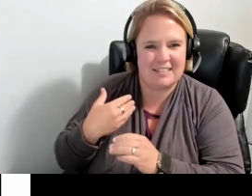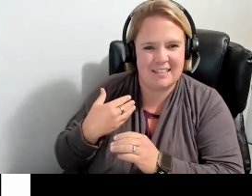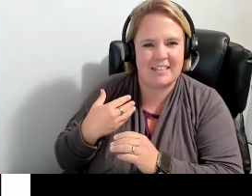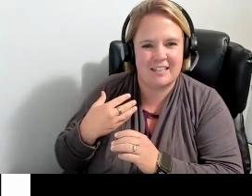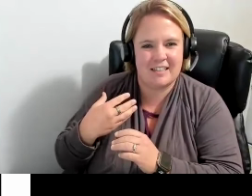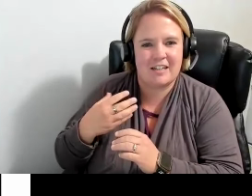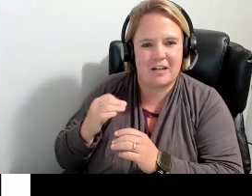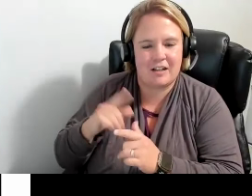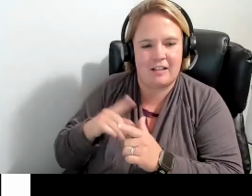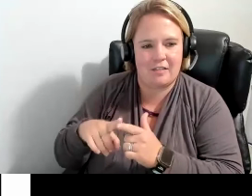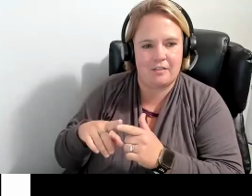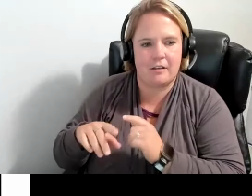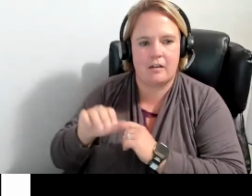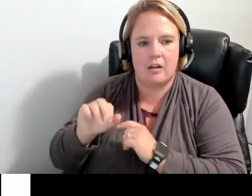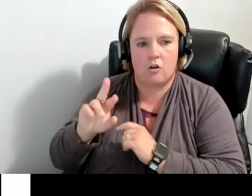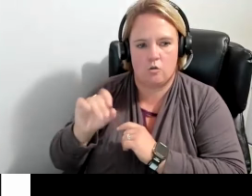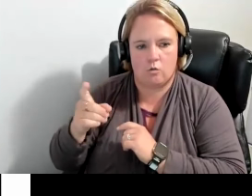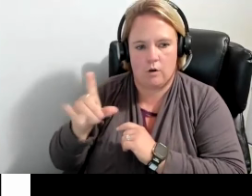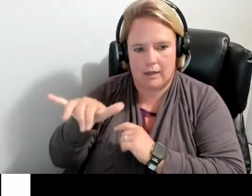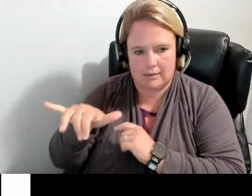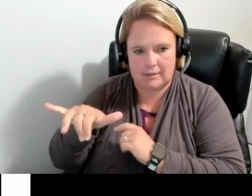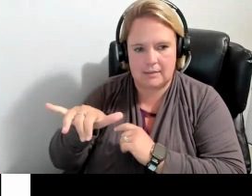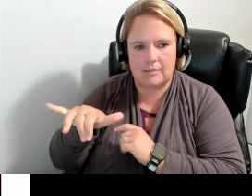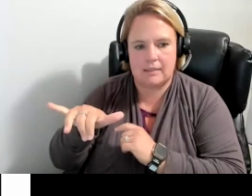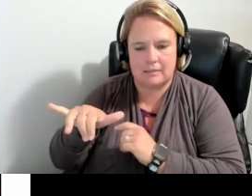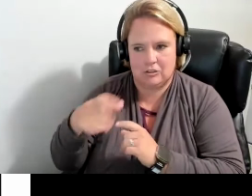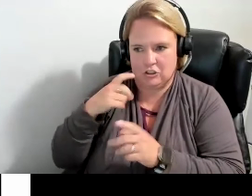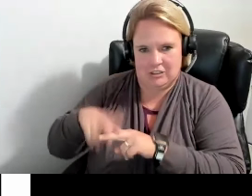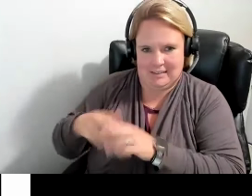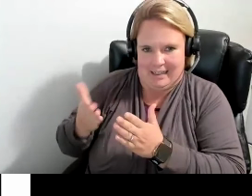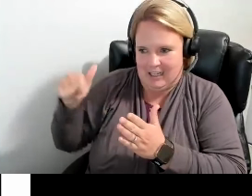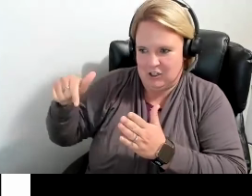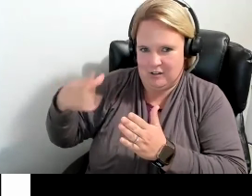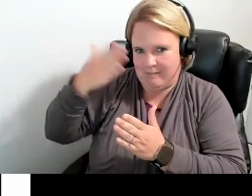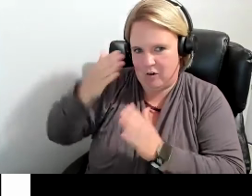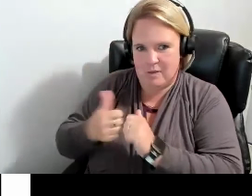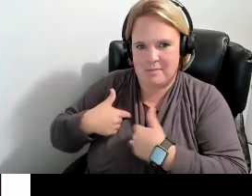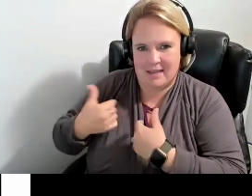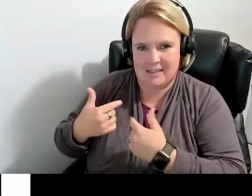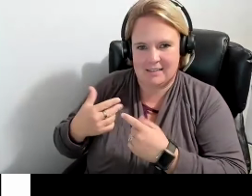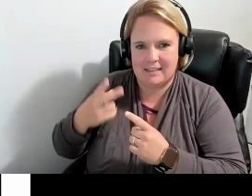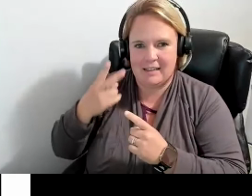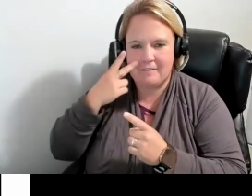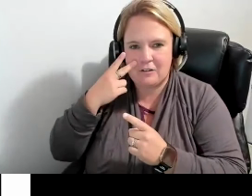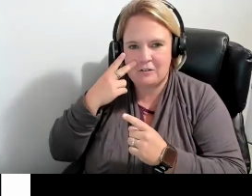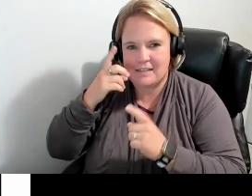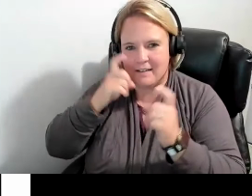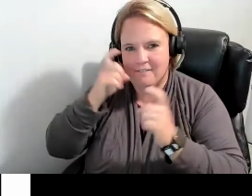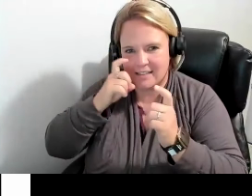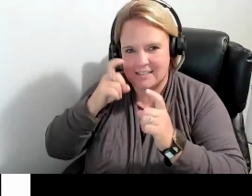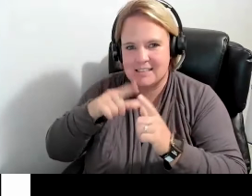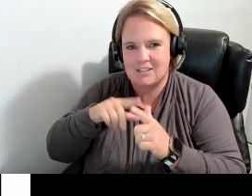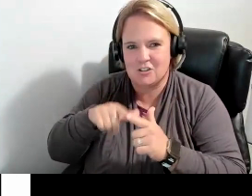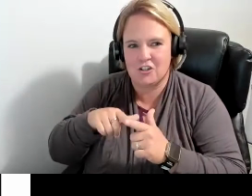But then we have Roxy Markarian. She's the one who's sitting up in front right here with me. So if you see any silly faces from her, that's